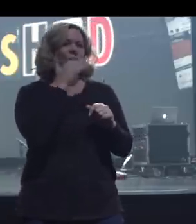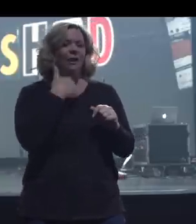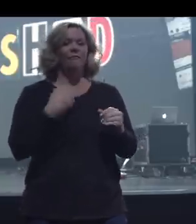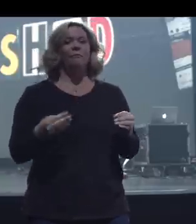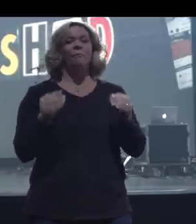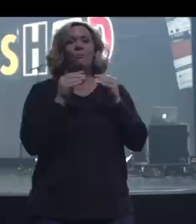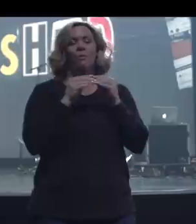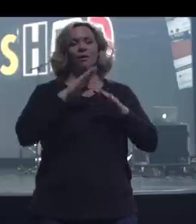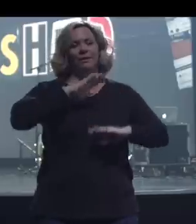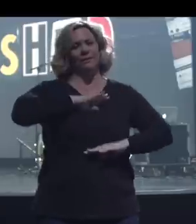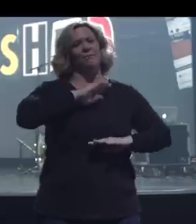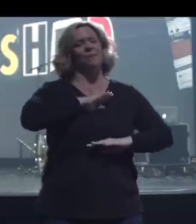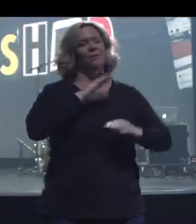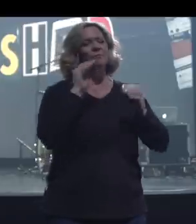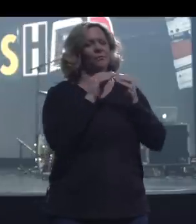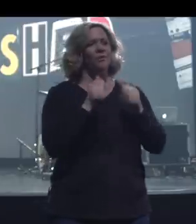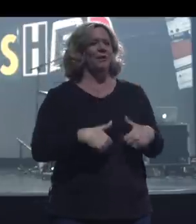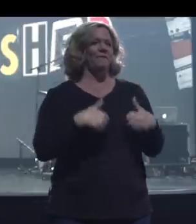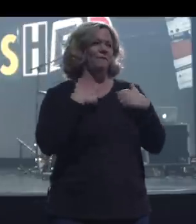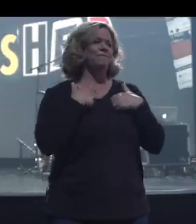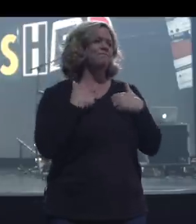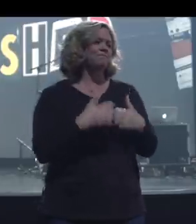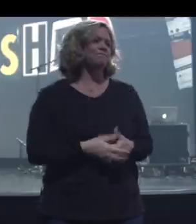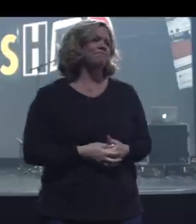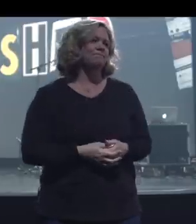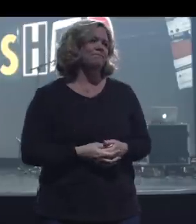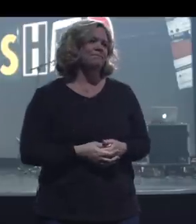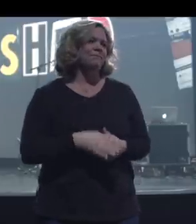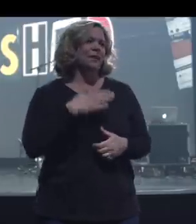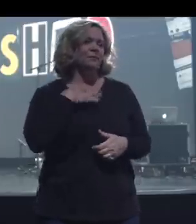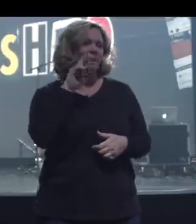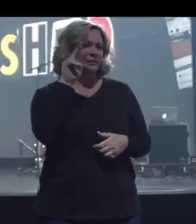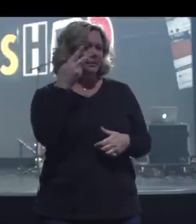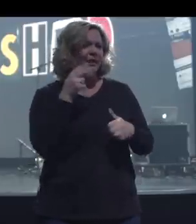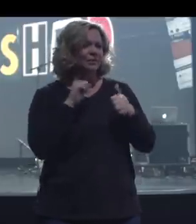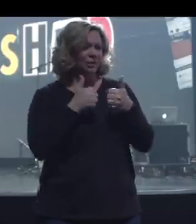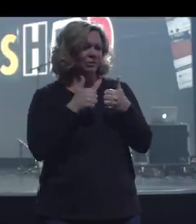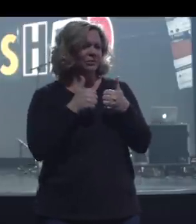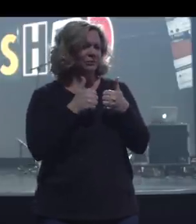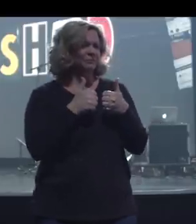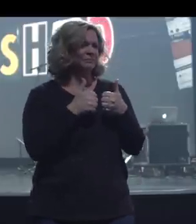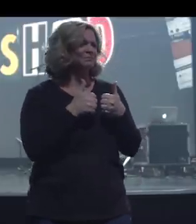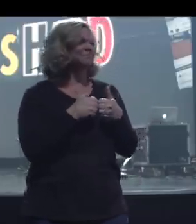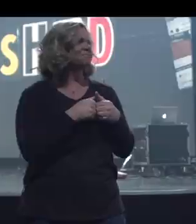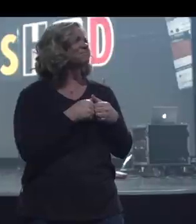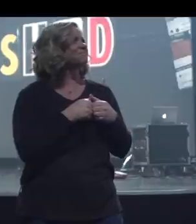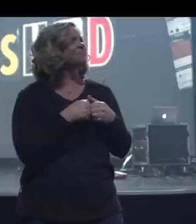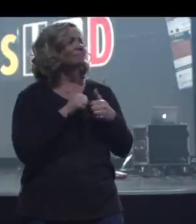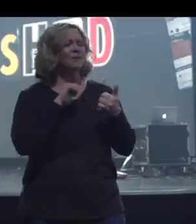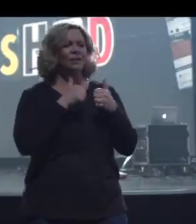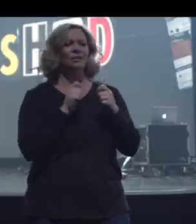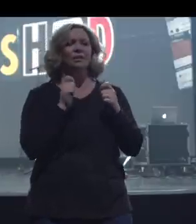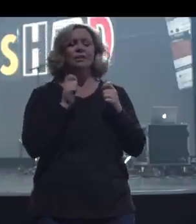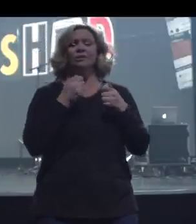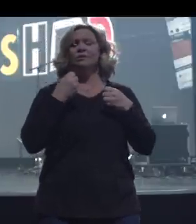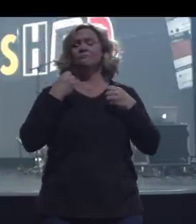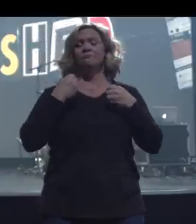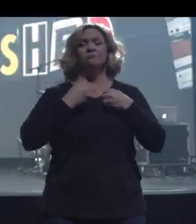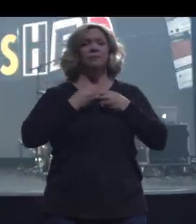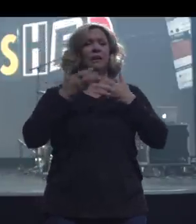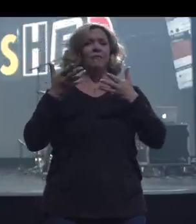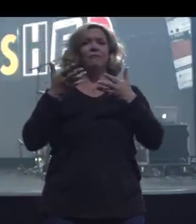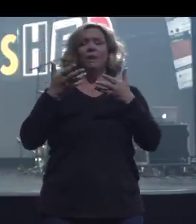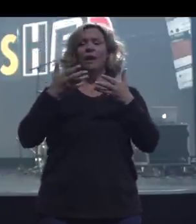more contentment and more life. Here's my second challenge. I want to challenge you to give away everything in your